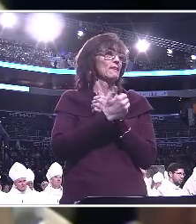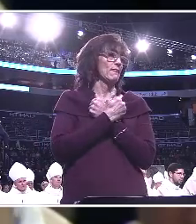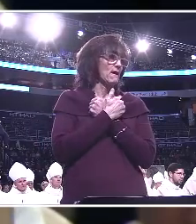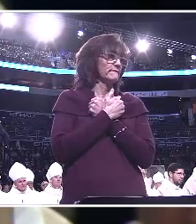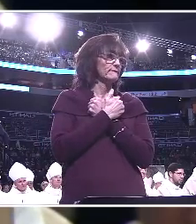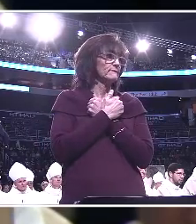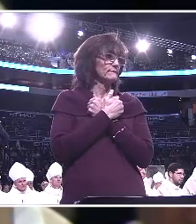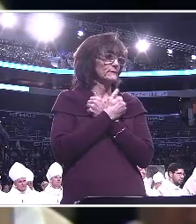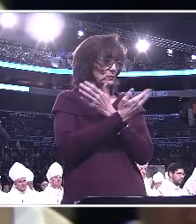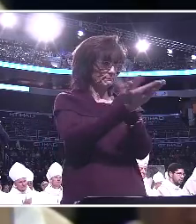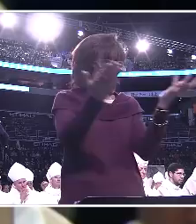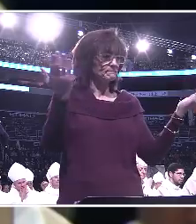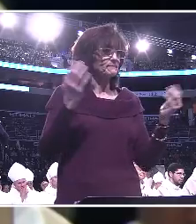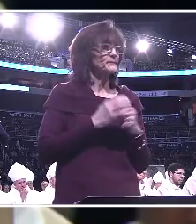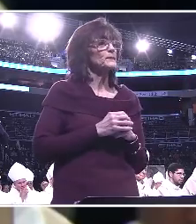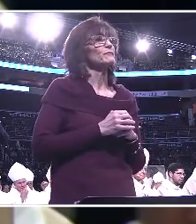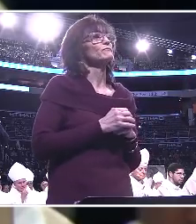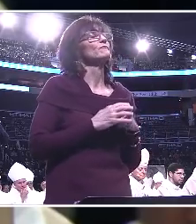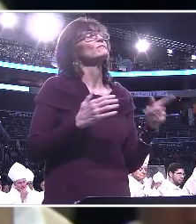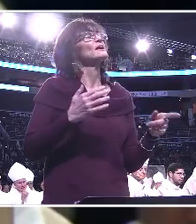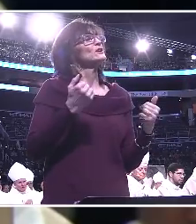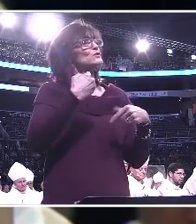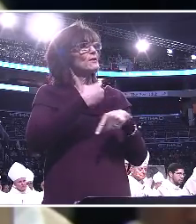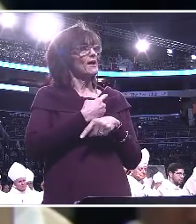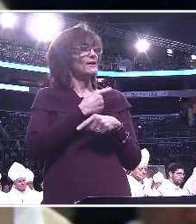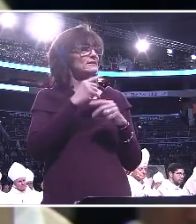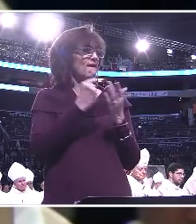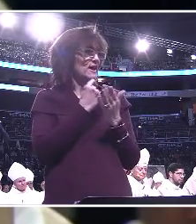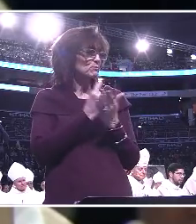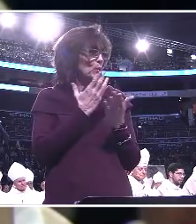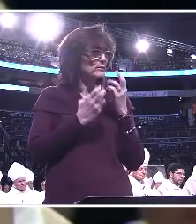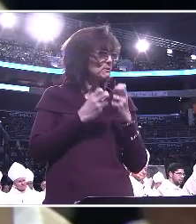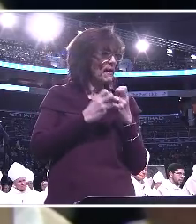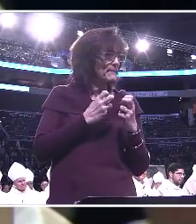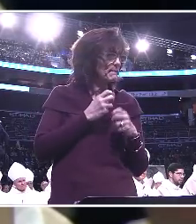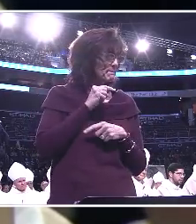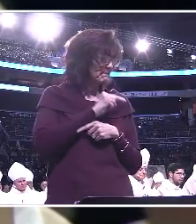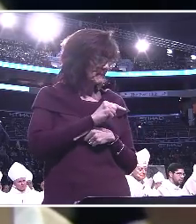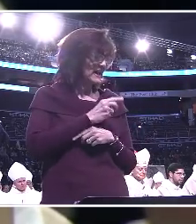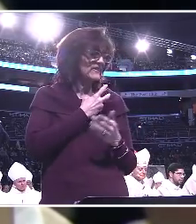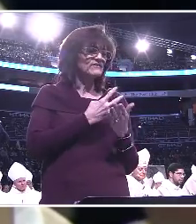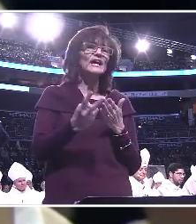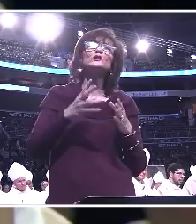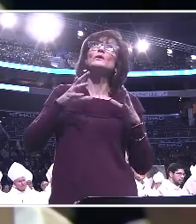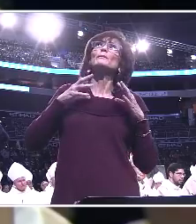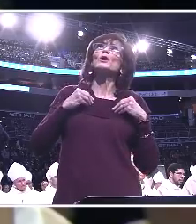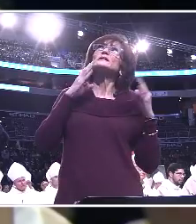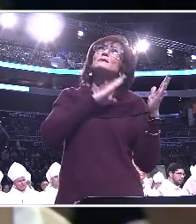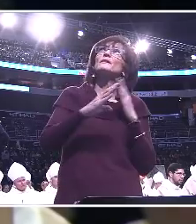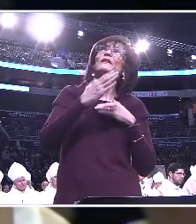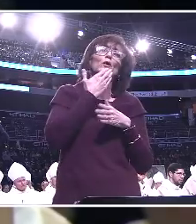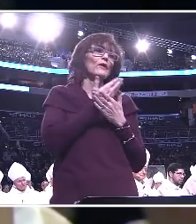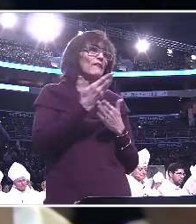The young man today's gospel, what was his problem? He failed to embrace the plan, the good that he was created